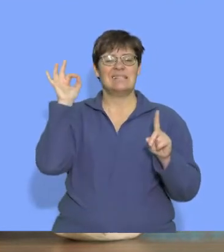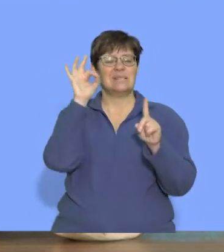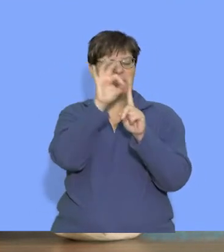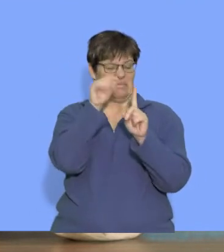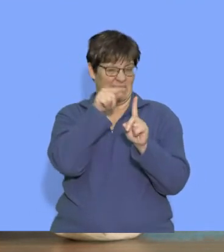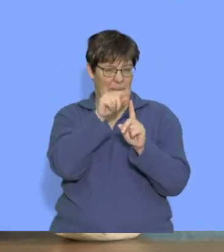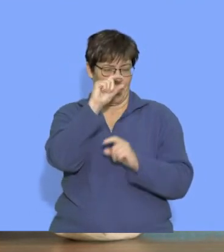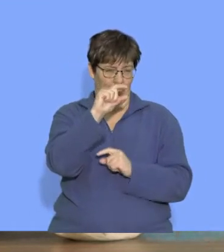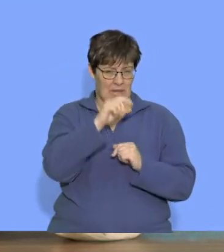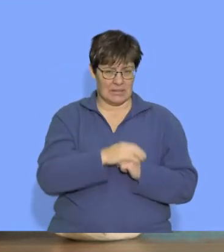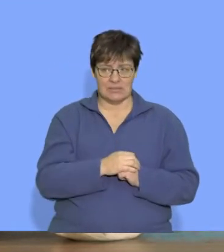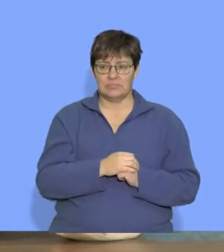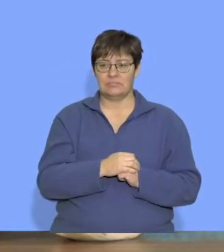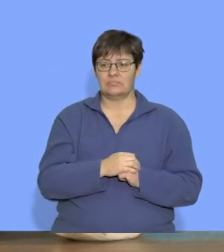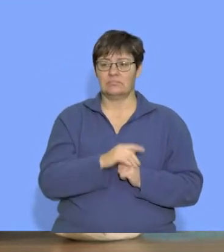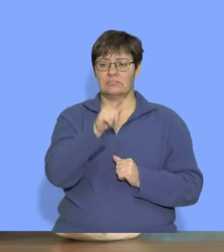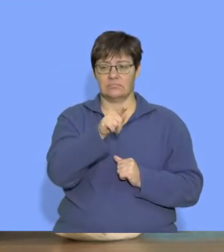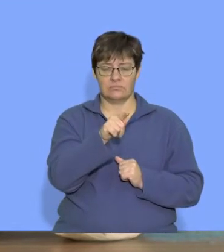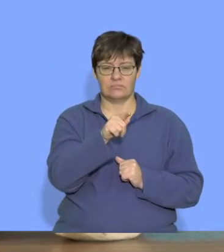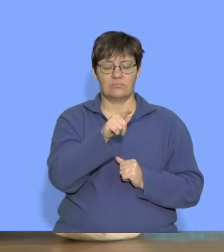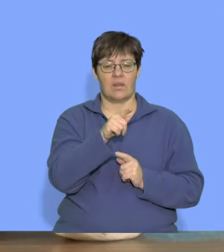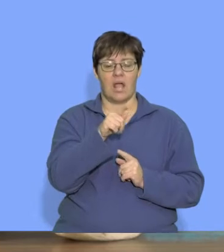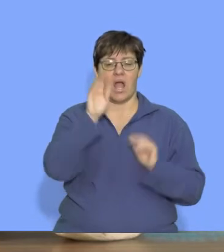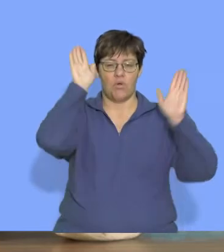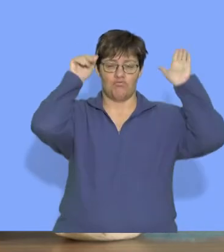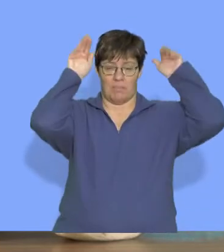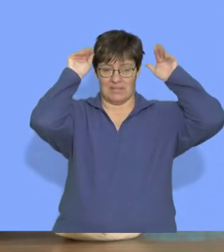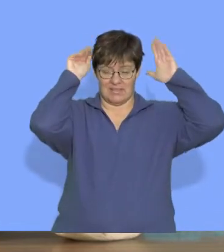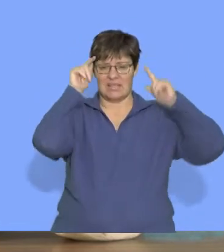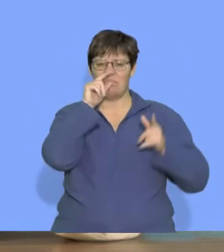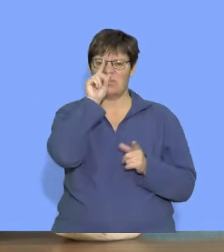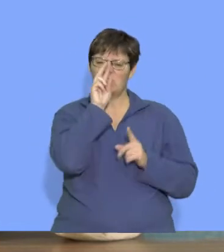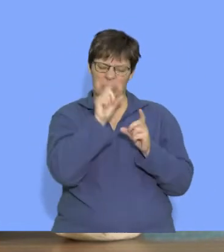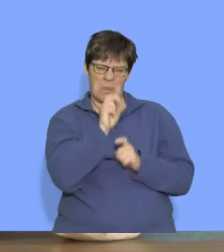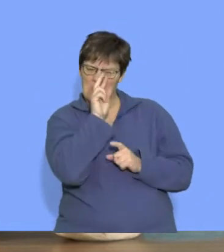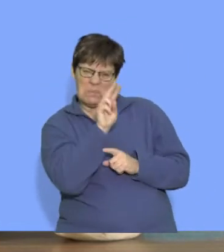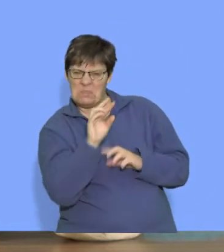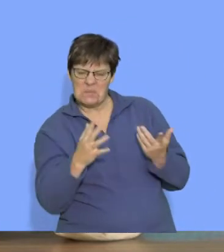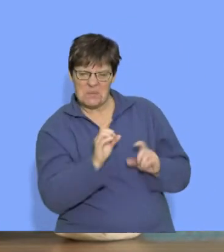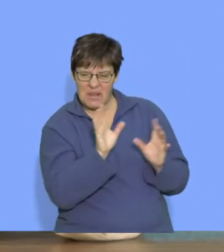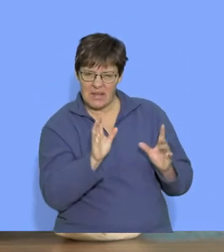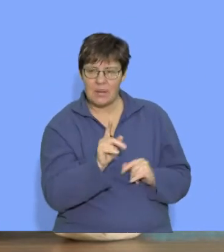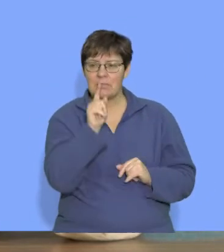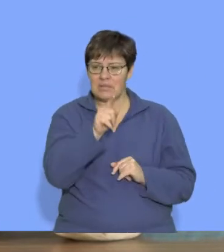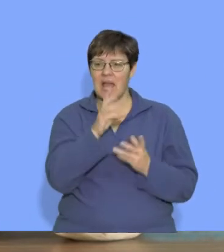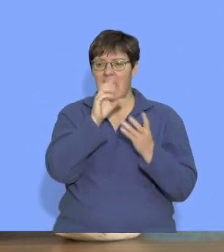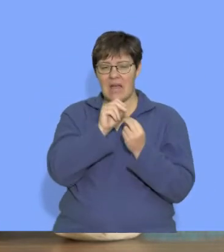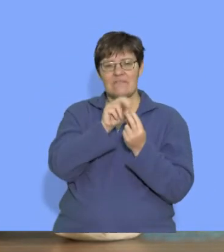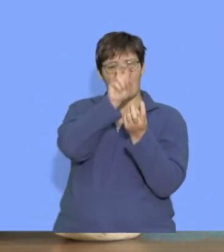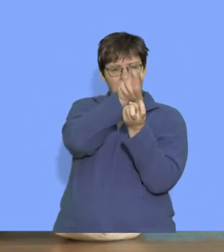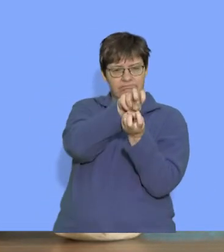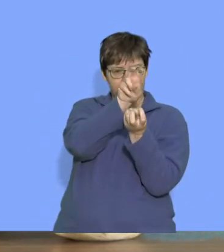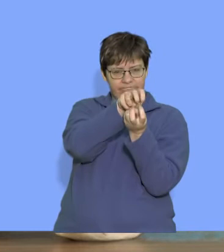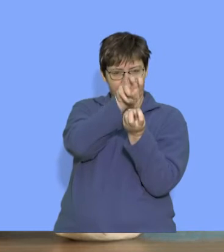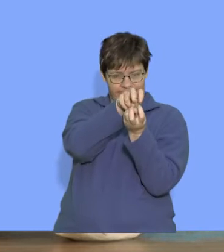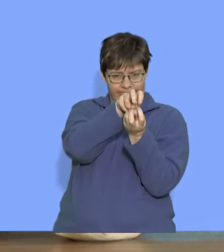specimen. So we know that this is a rabbit. I know that it's probably quite small from where you are, but these have significantly